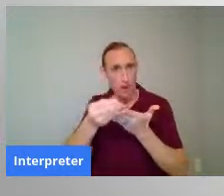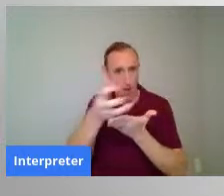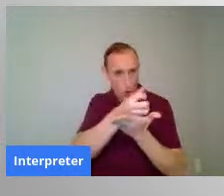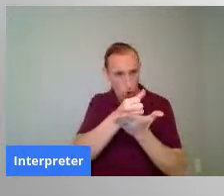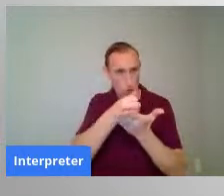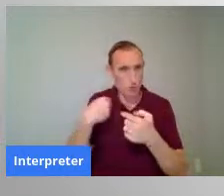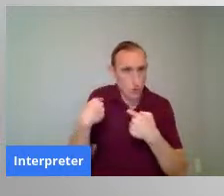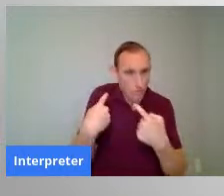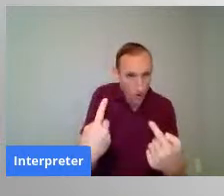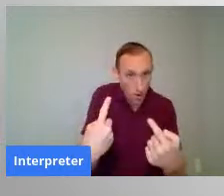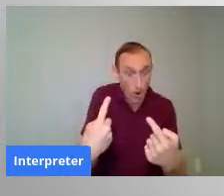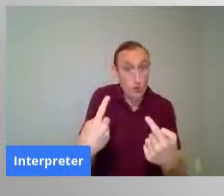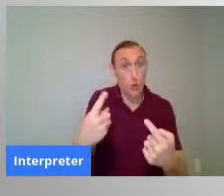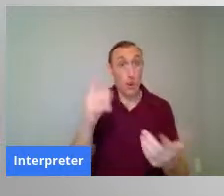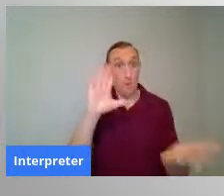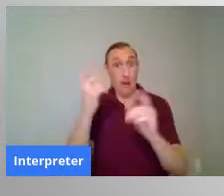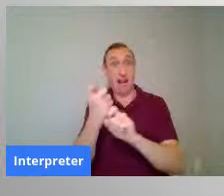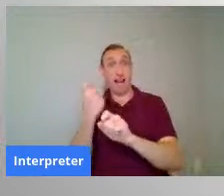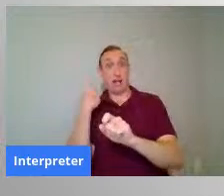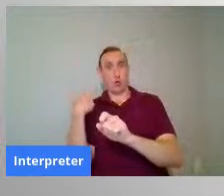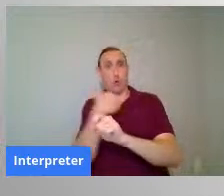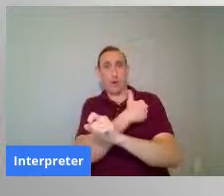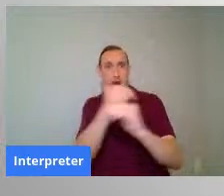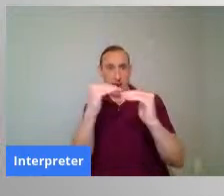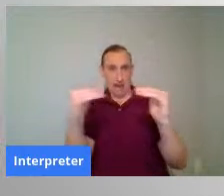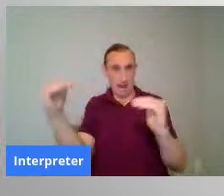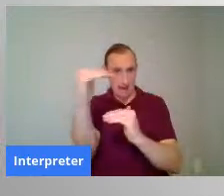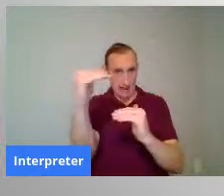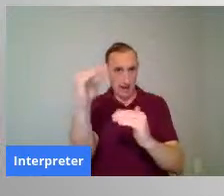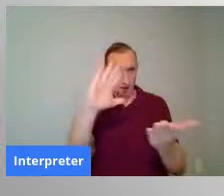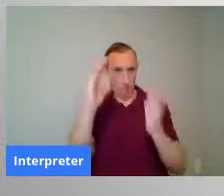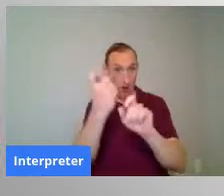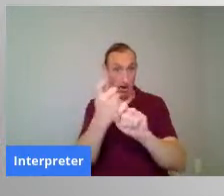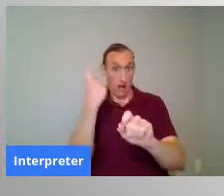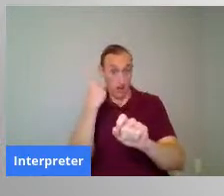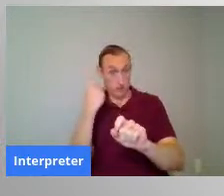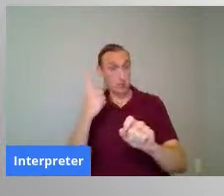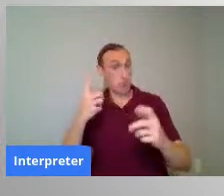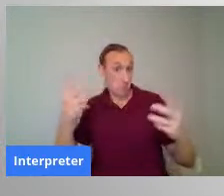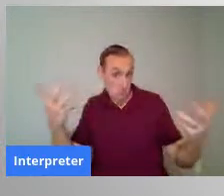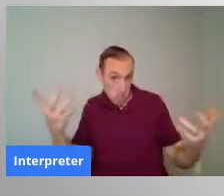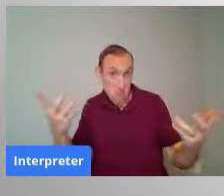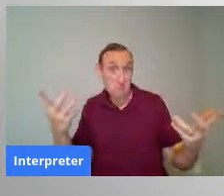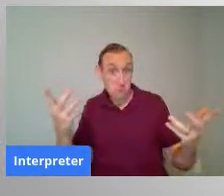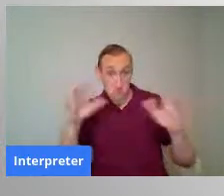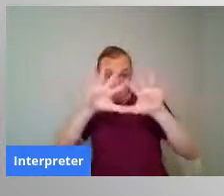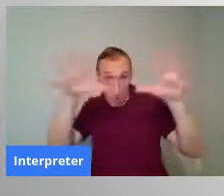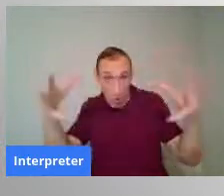at this time last year. So overall, just how it